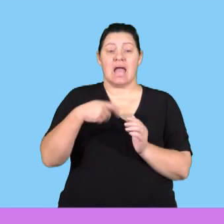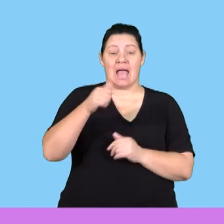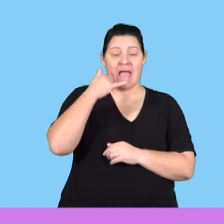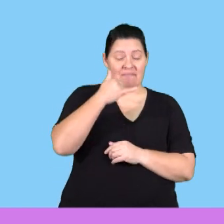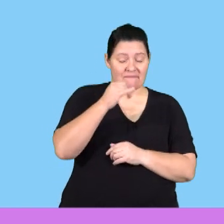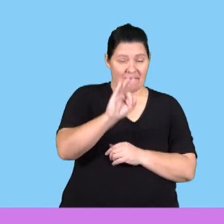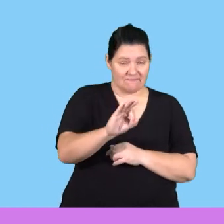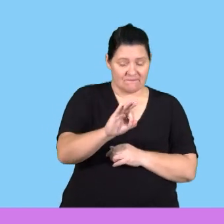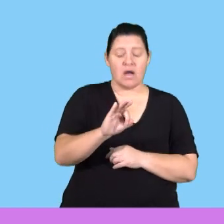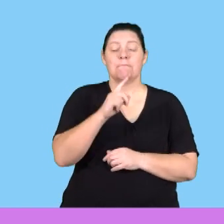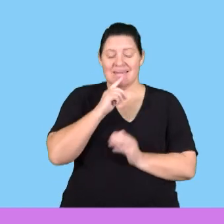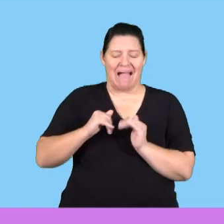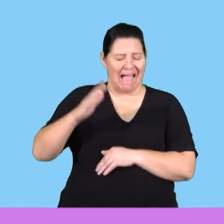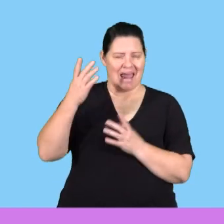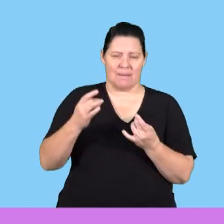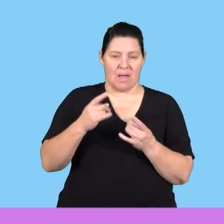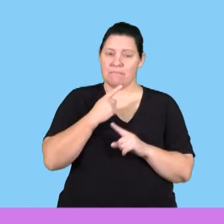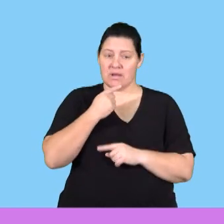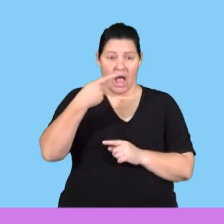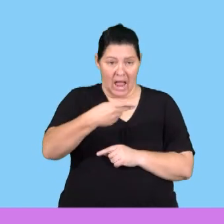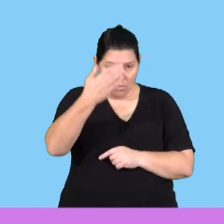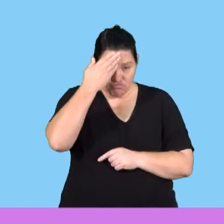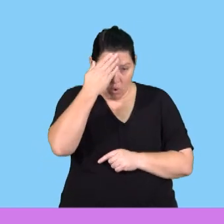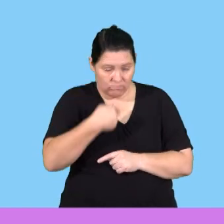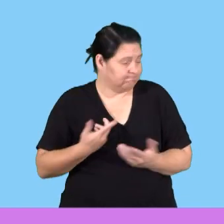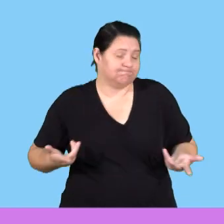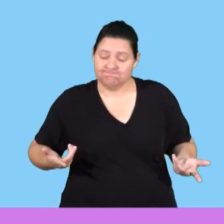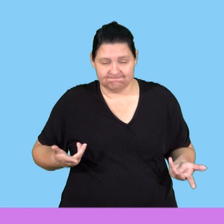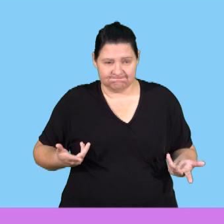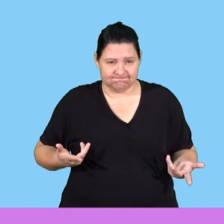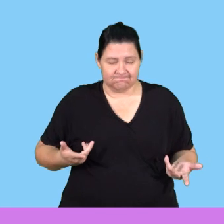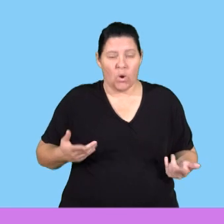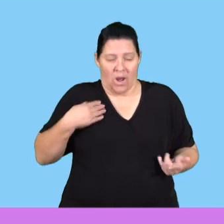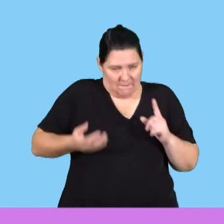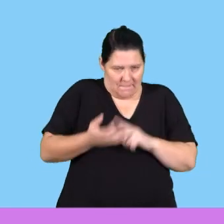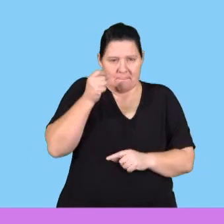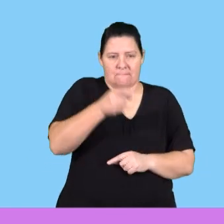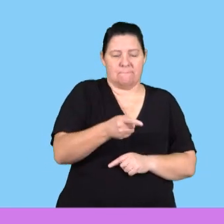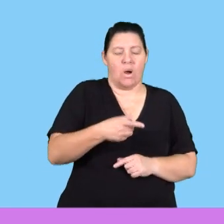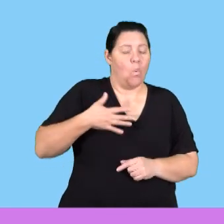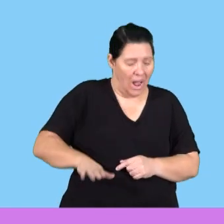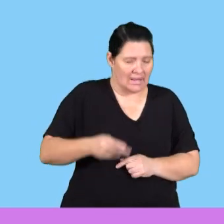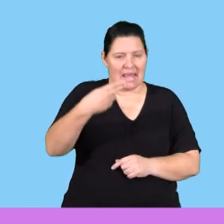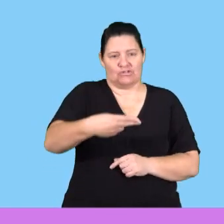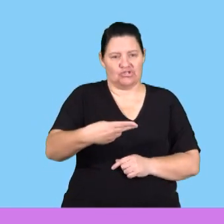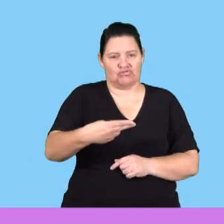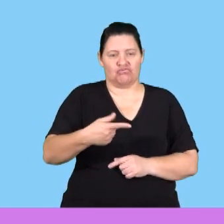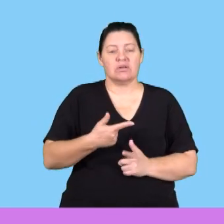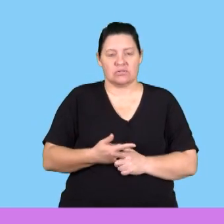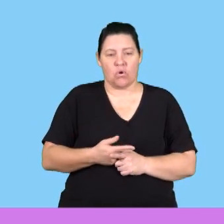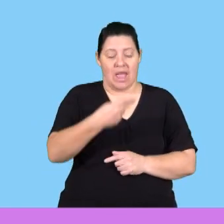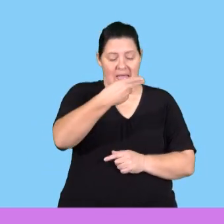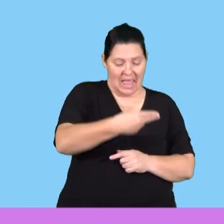at call center F, which represent the highest number. So do I know what the highest number is? No. Right? I'm looking for the highest